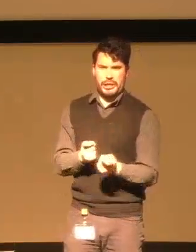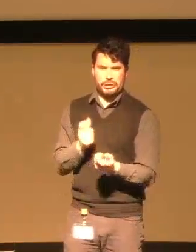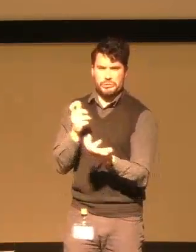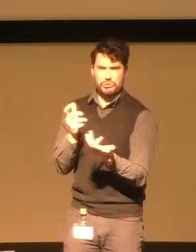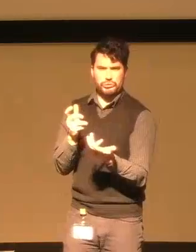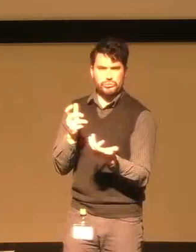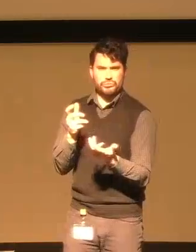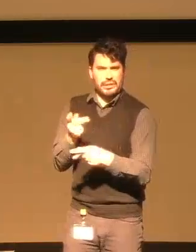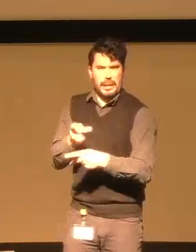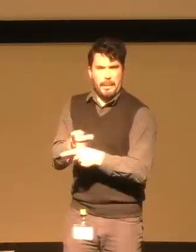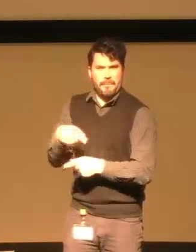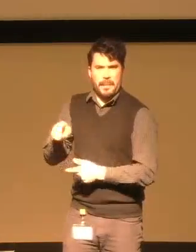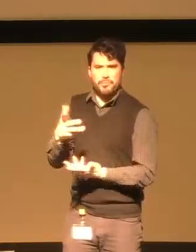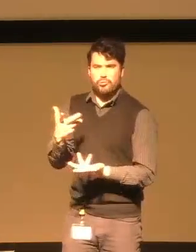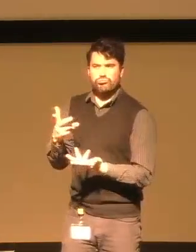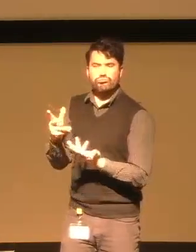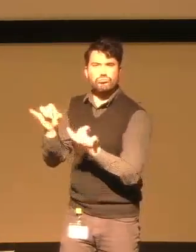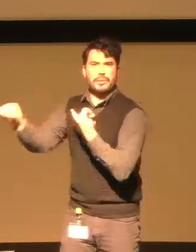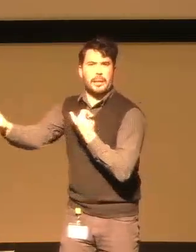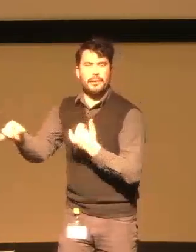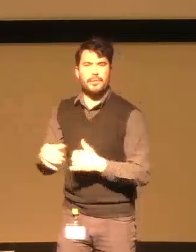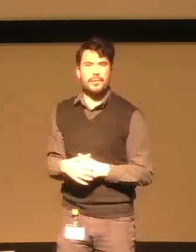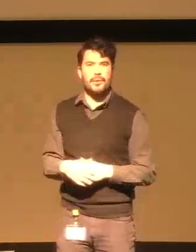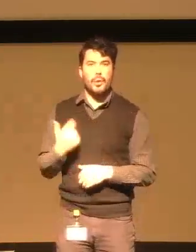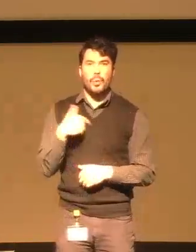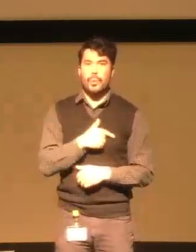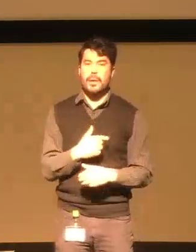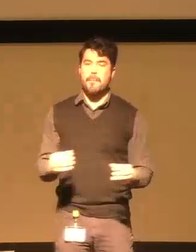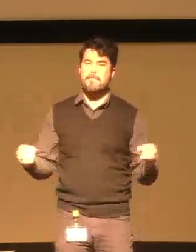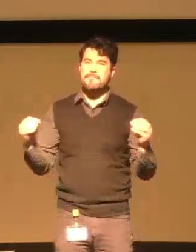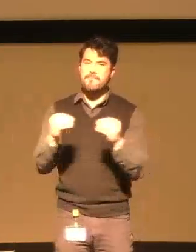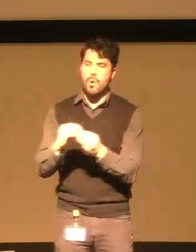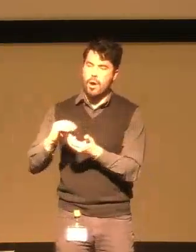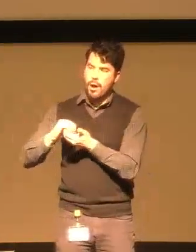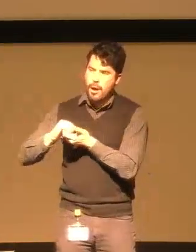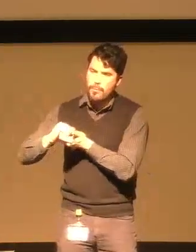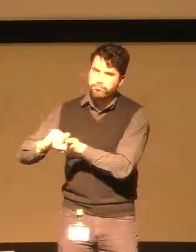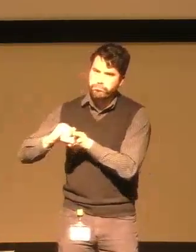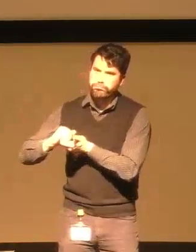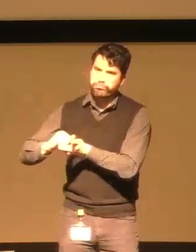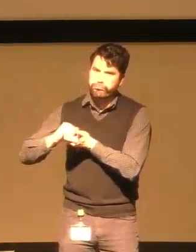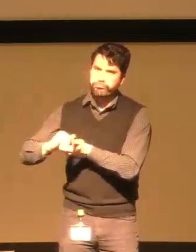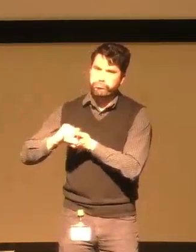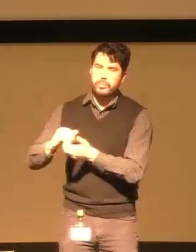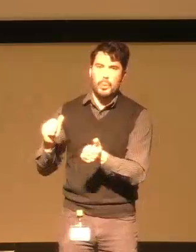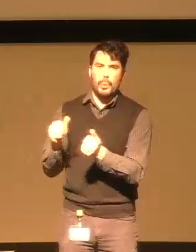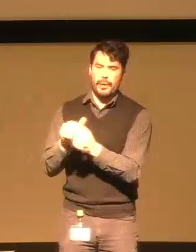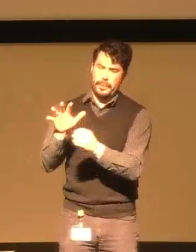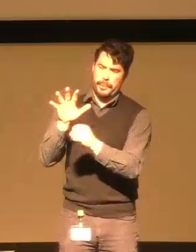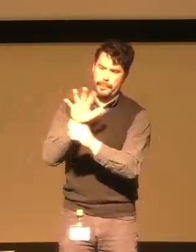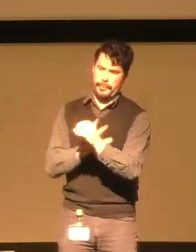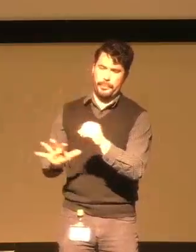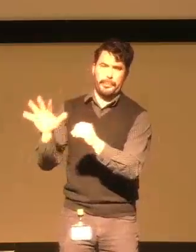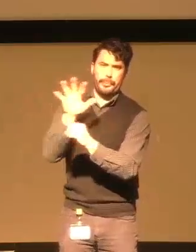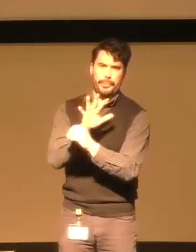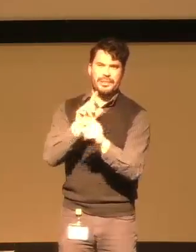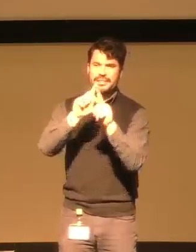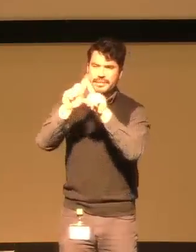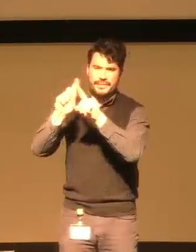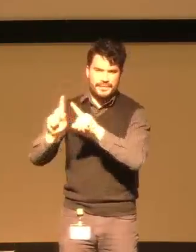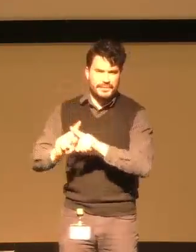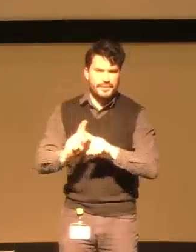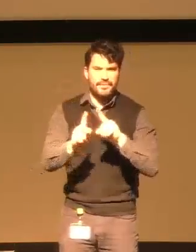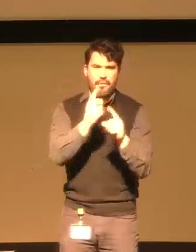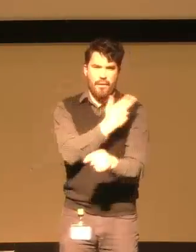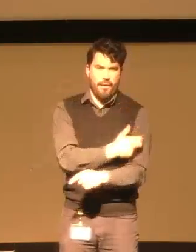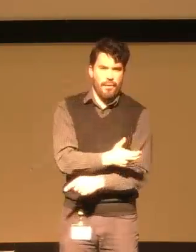earlier, we've had some really increased collaboration around the region from a hospital to hospital and system to system